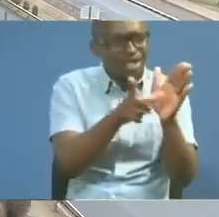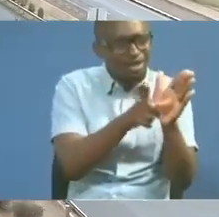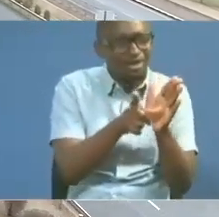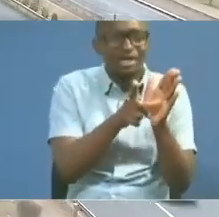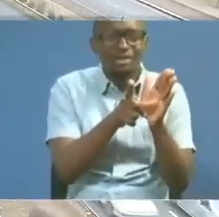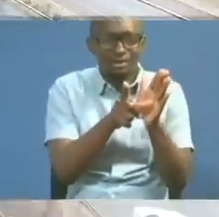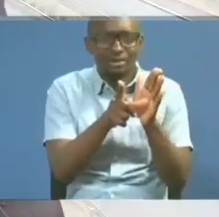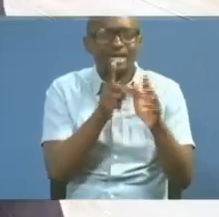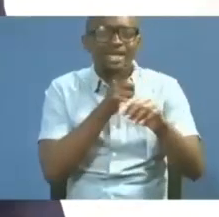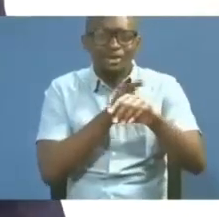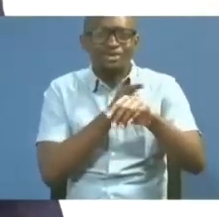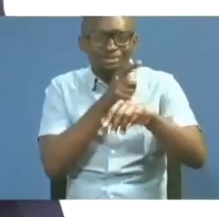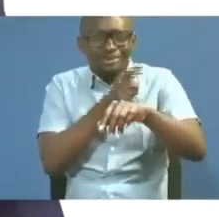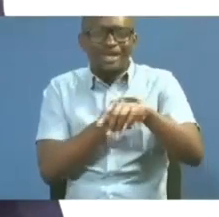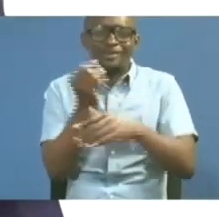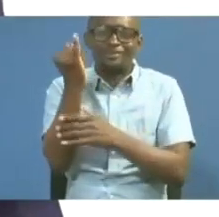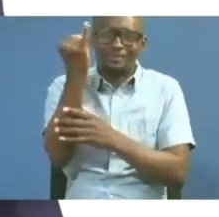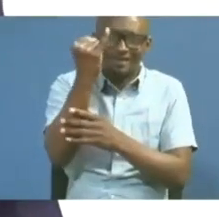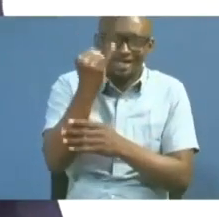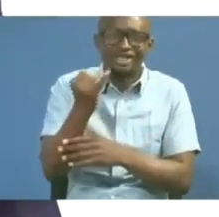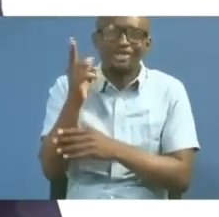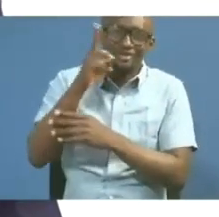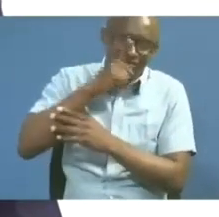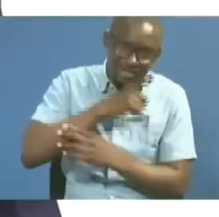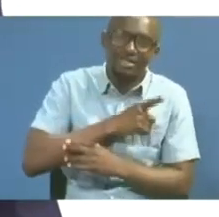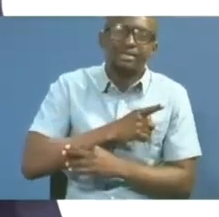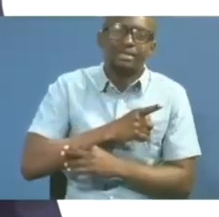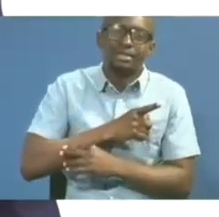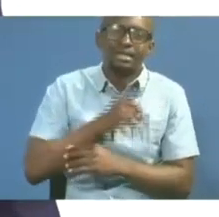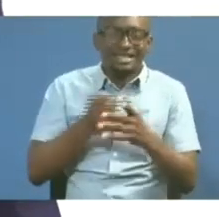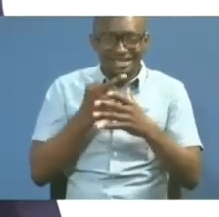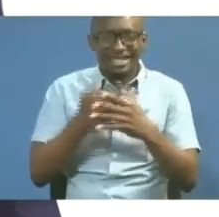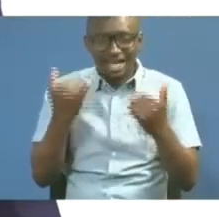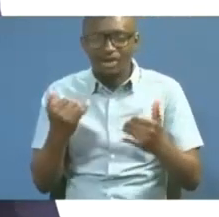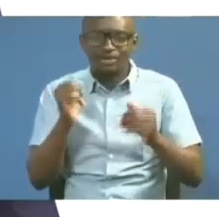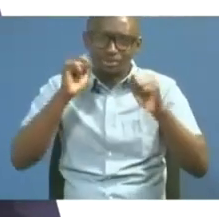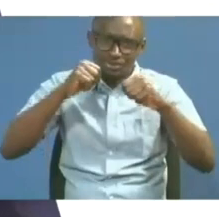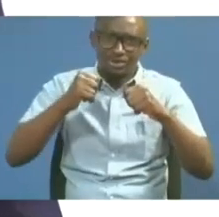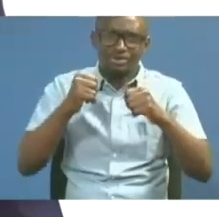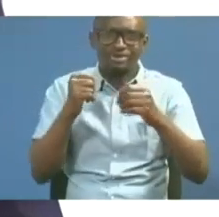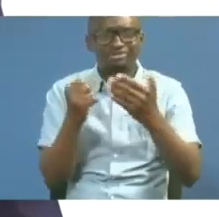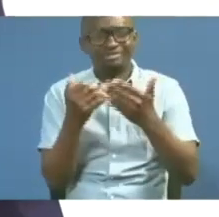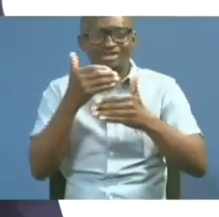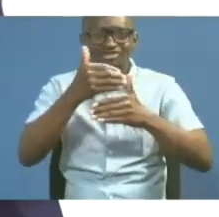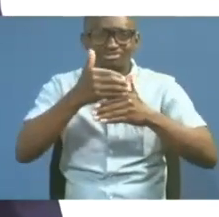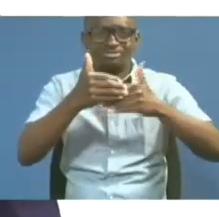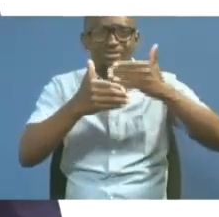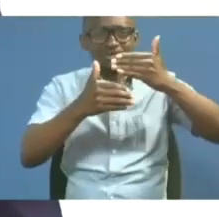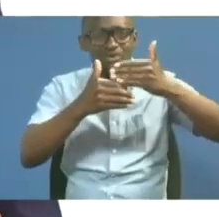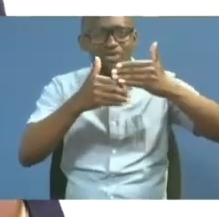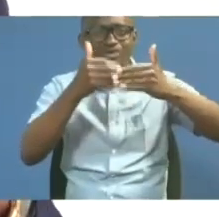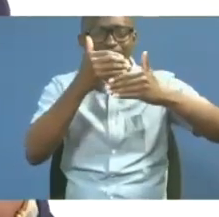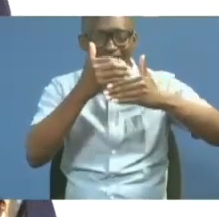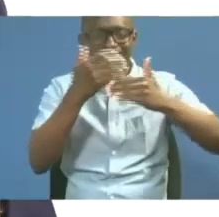in which location. Once the designing of the building by the architect has been done, then you need to construct. That is